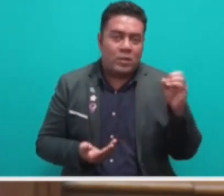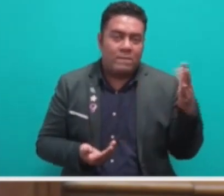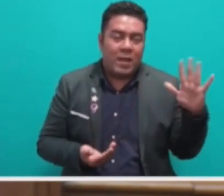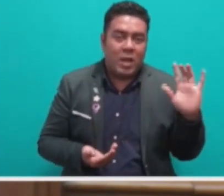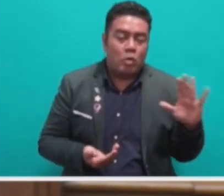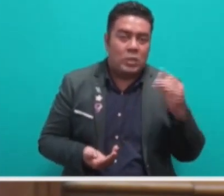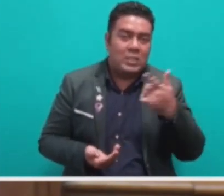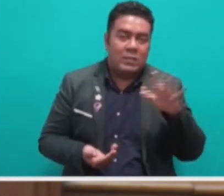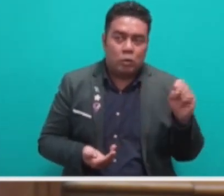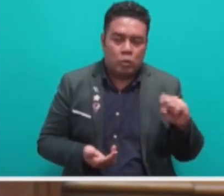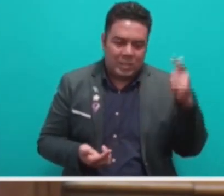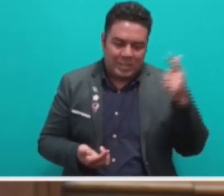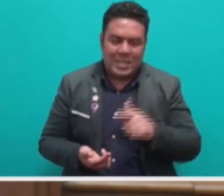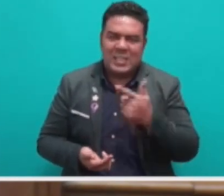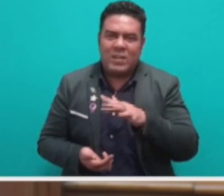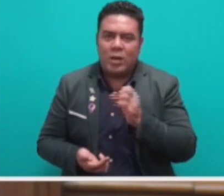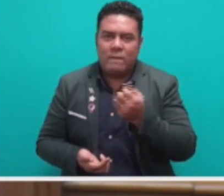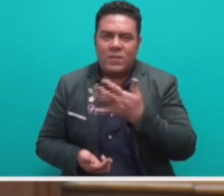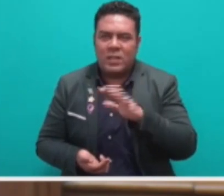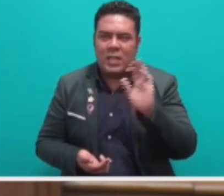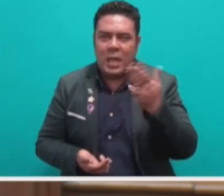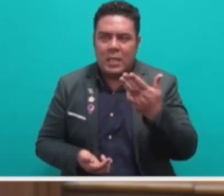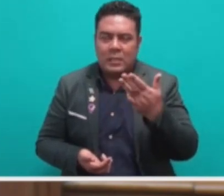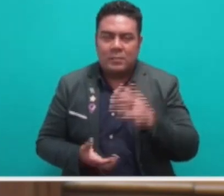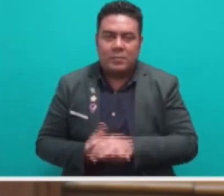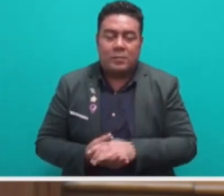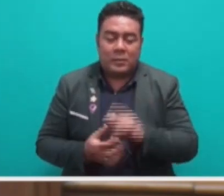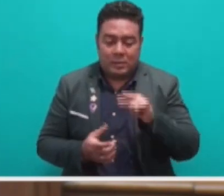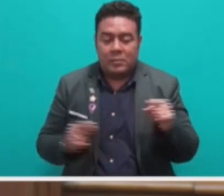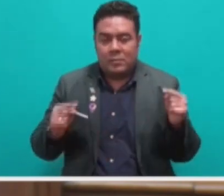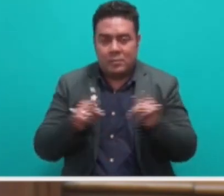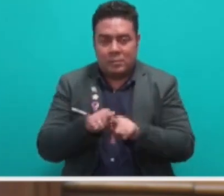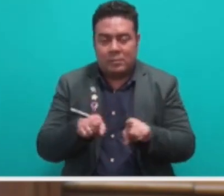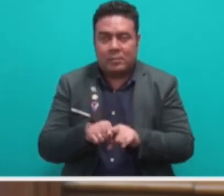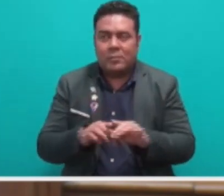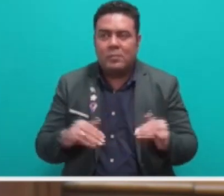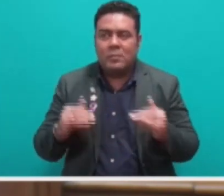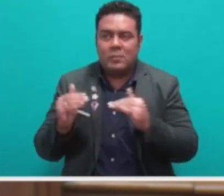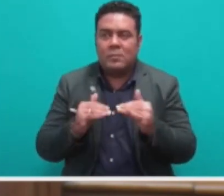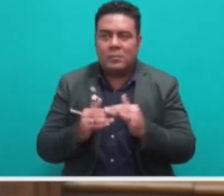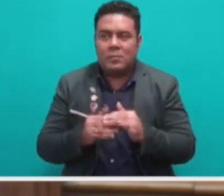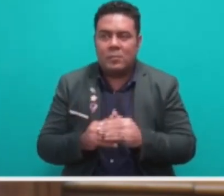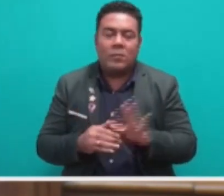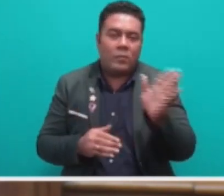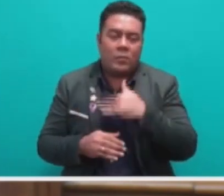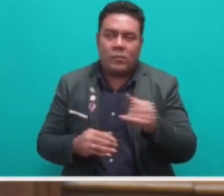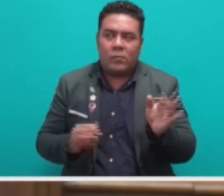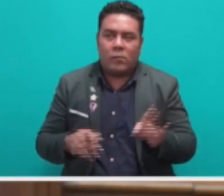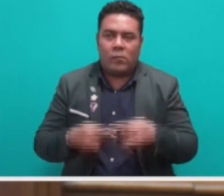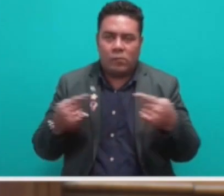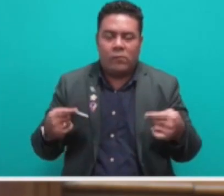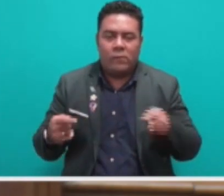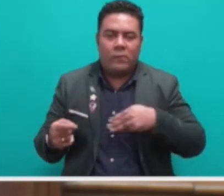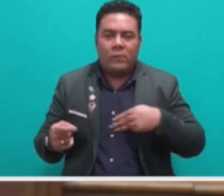1,572 to 759. This is the same DSA for the opposition members of